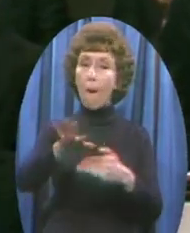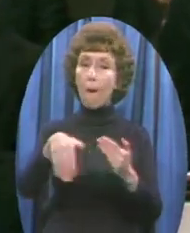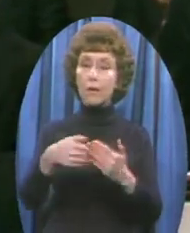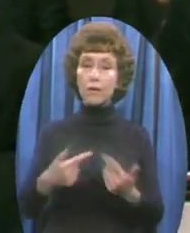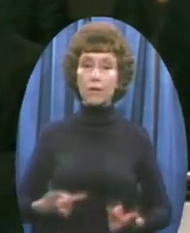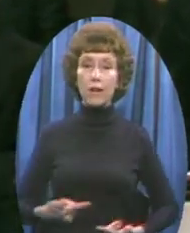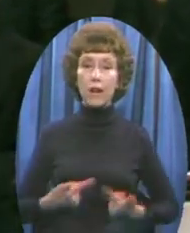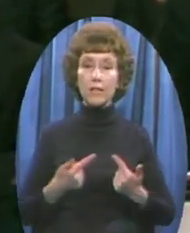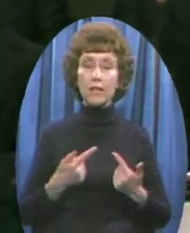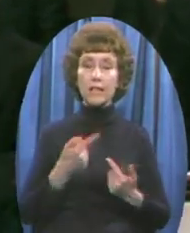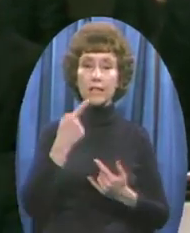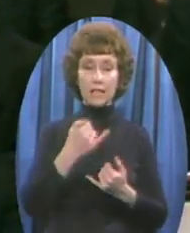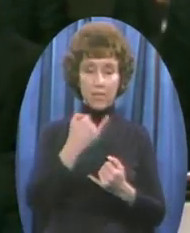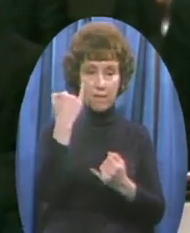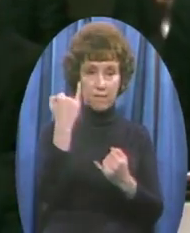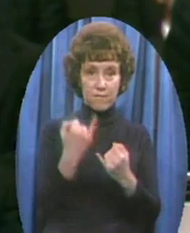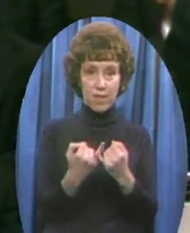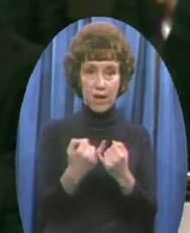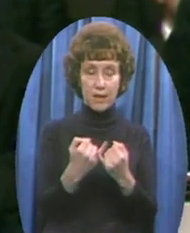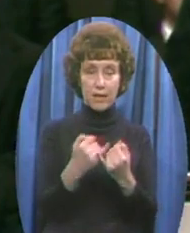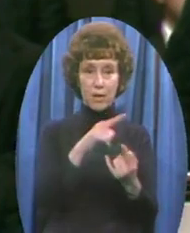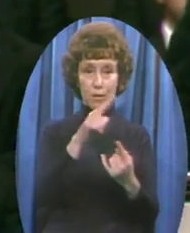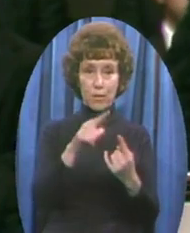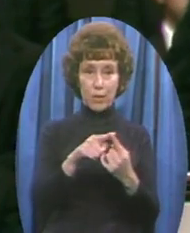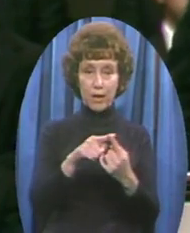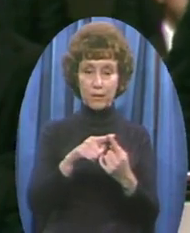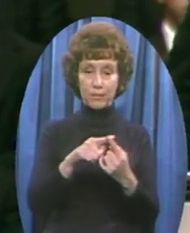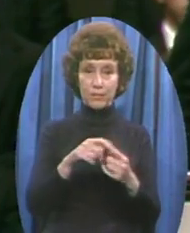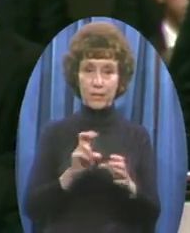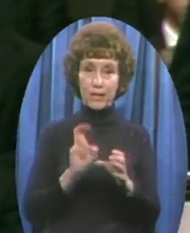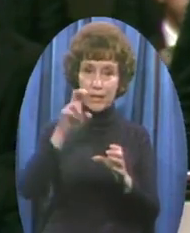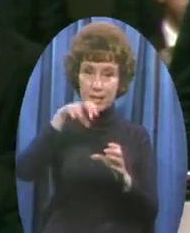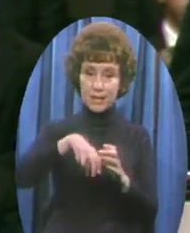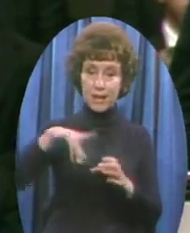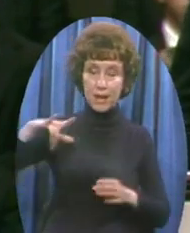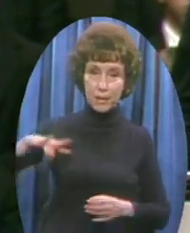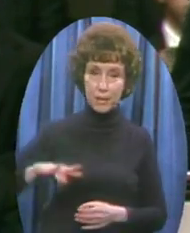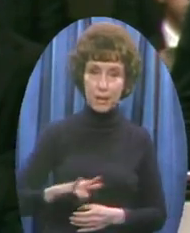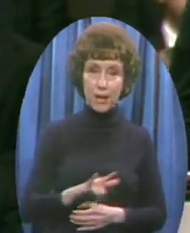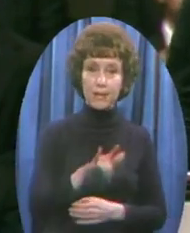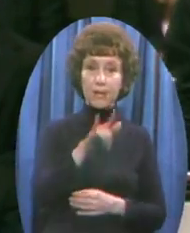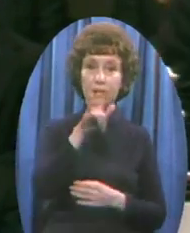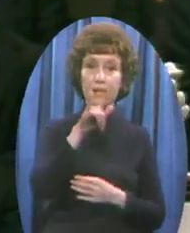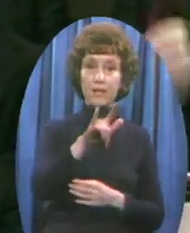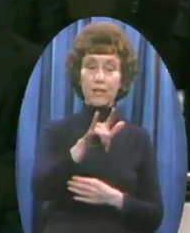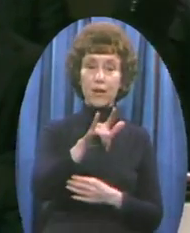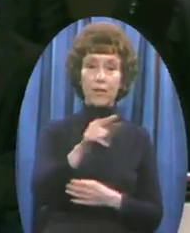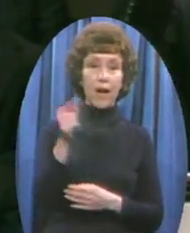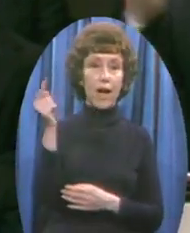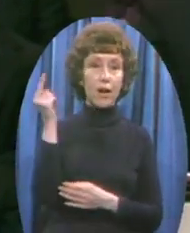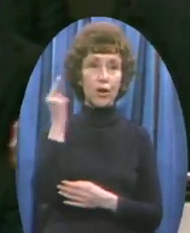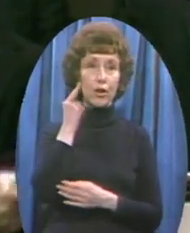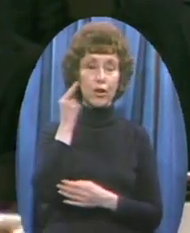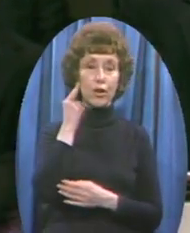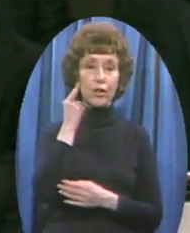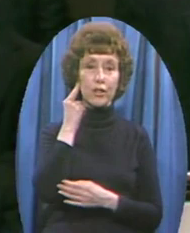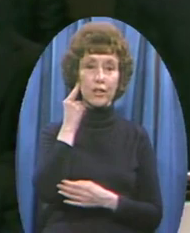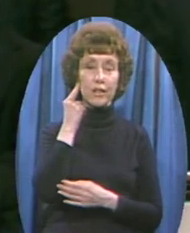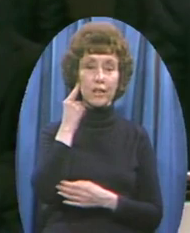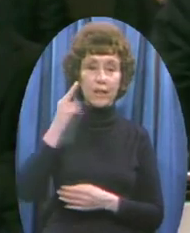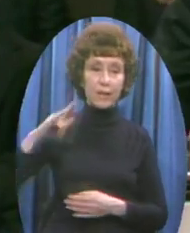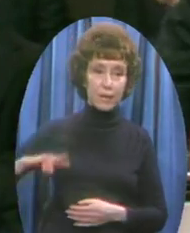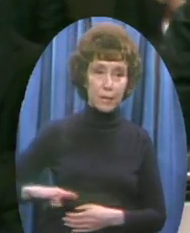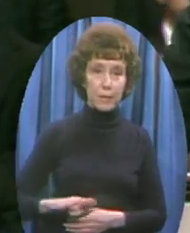big airplane lifted off the airport at Moscow and the sound of the wheels locking up into